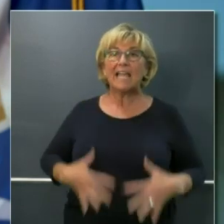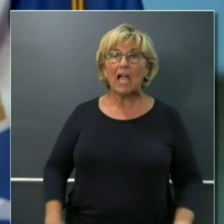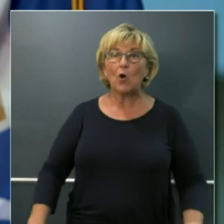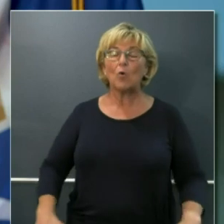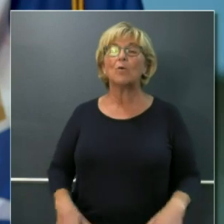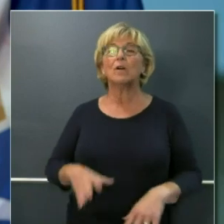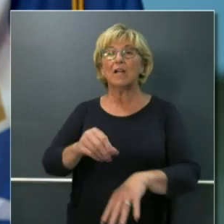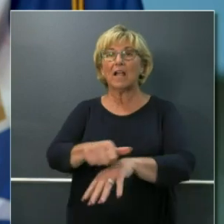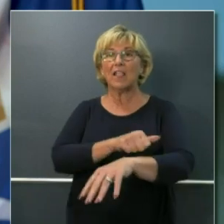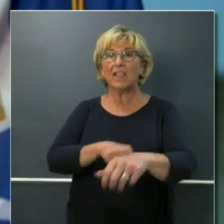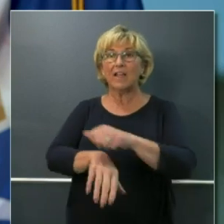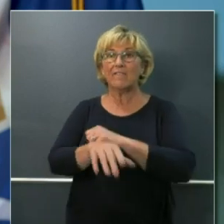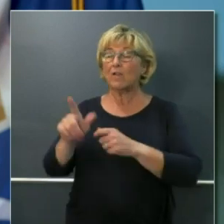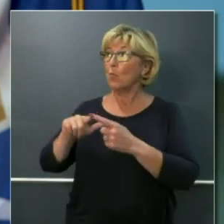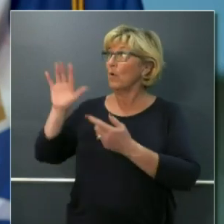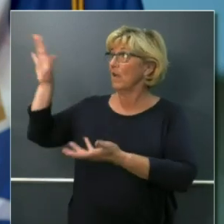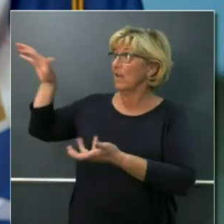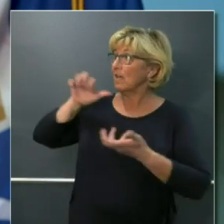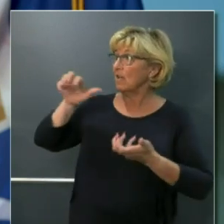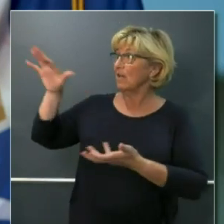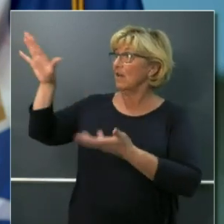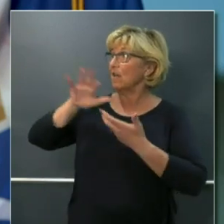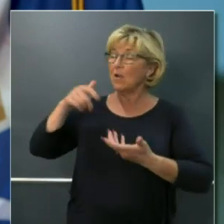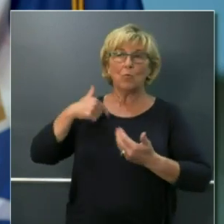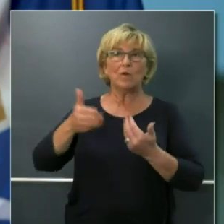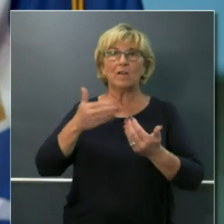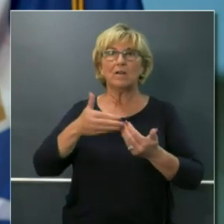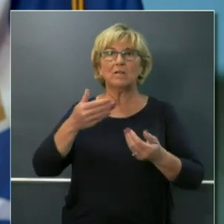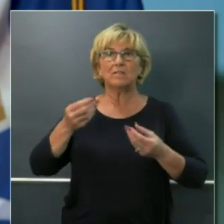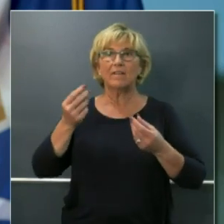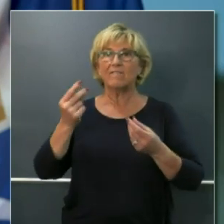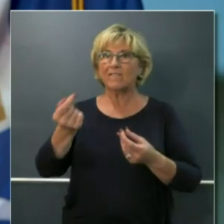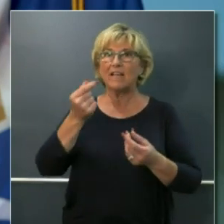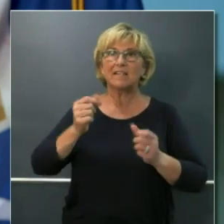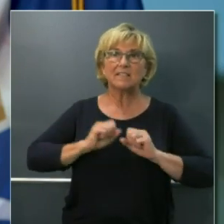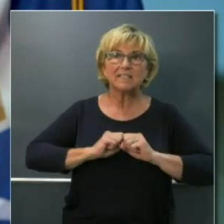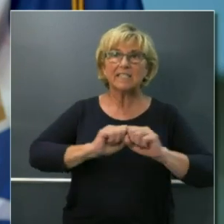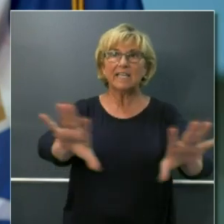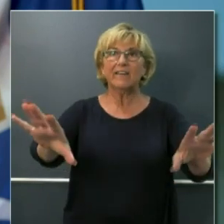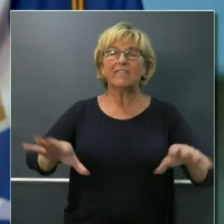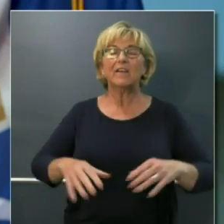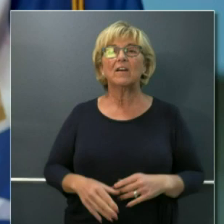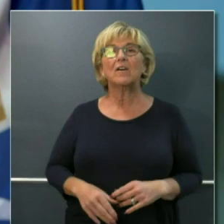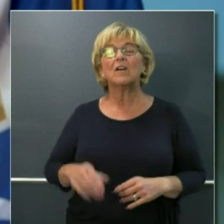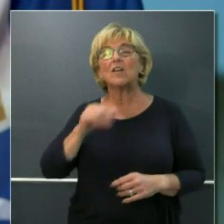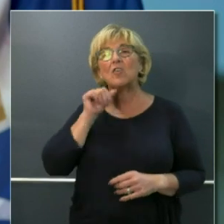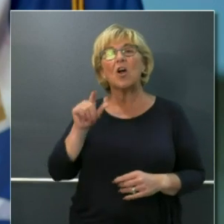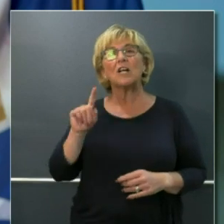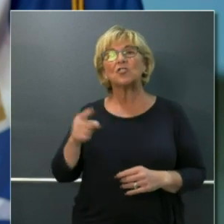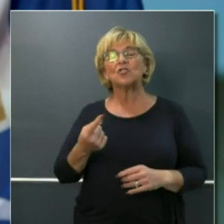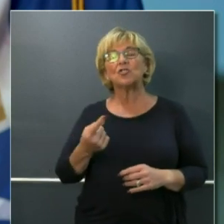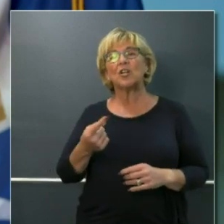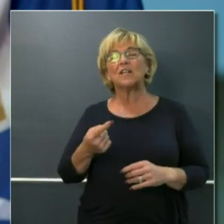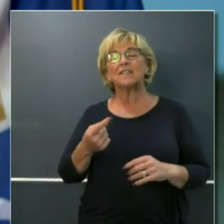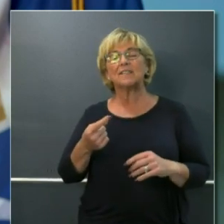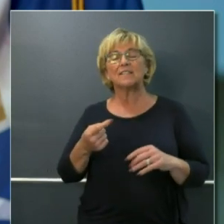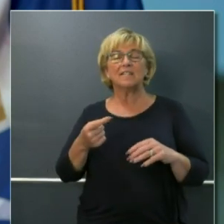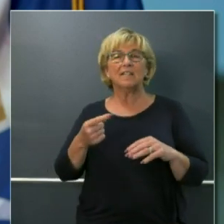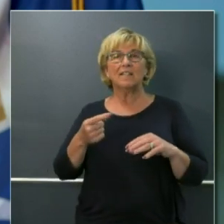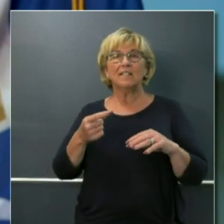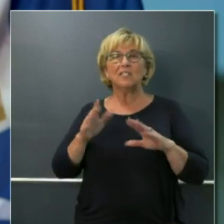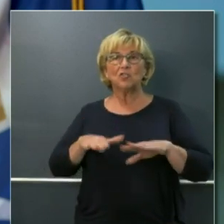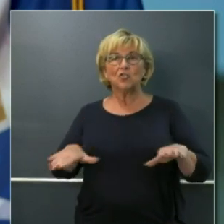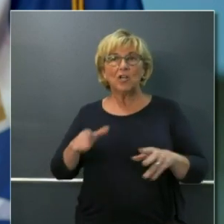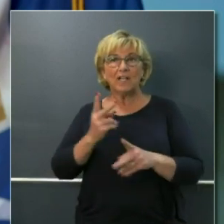gear. As it comes in, it comes right out. And it's not just for child care workers, but across the panoply of